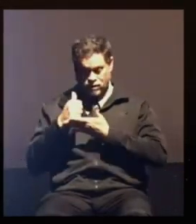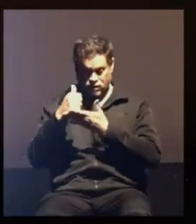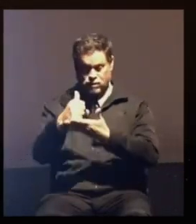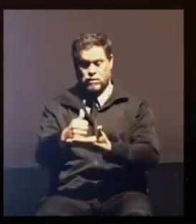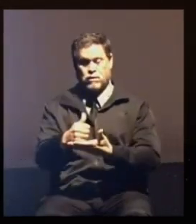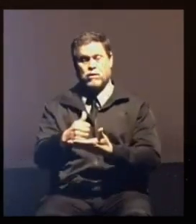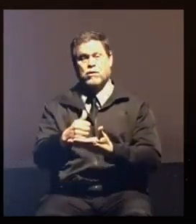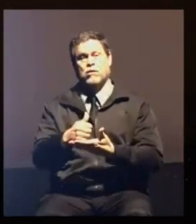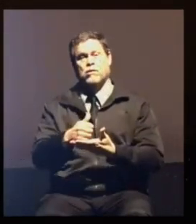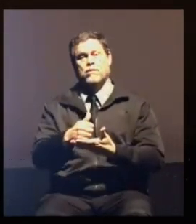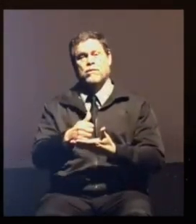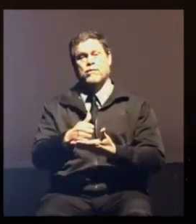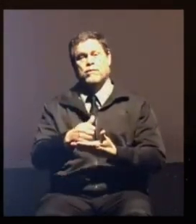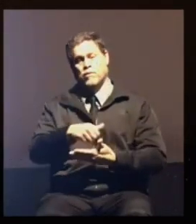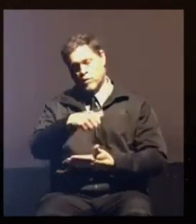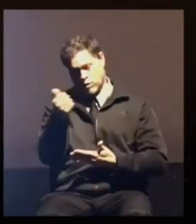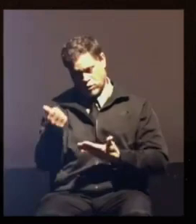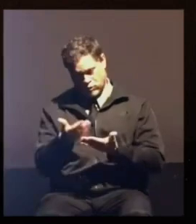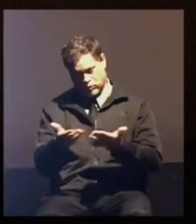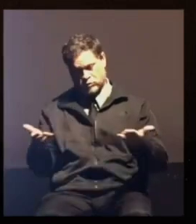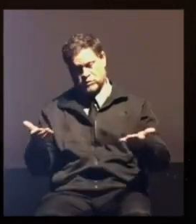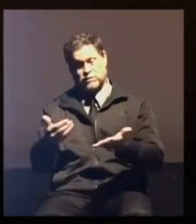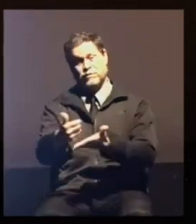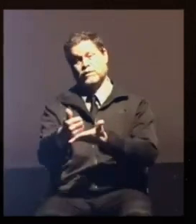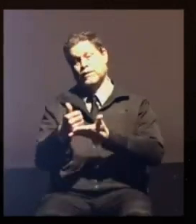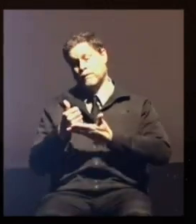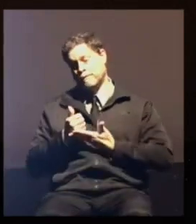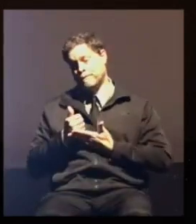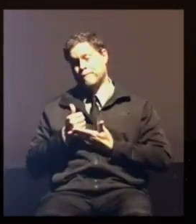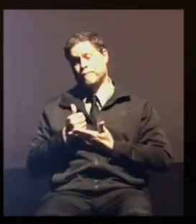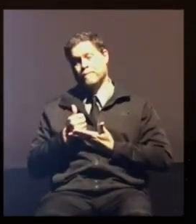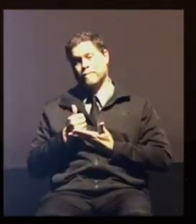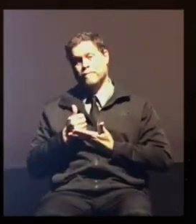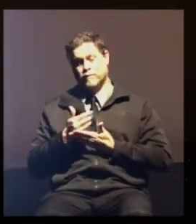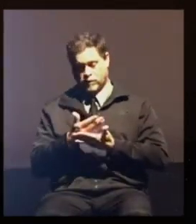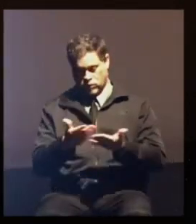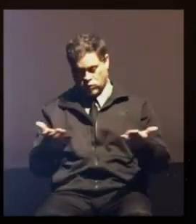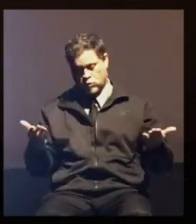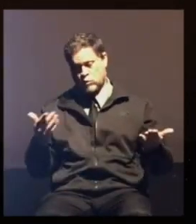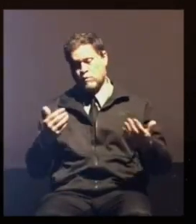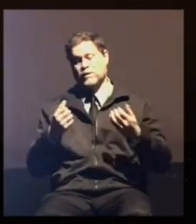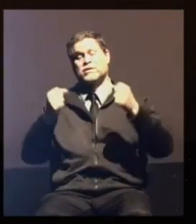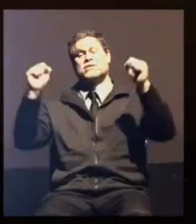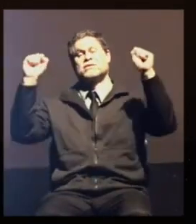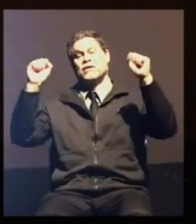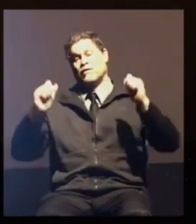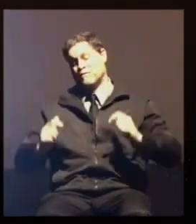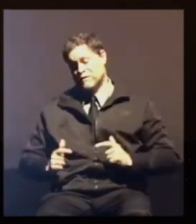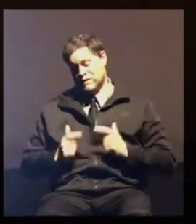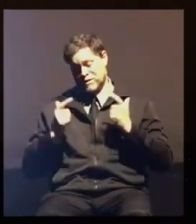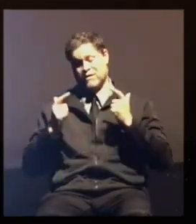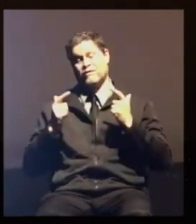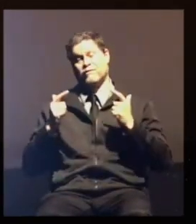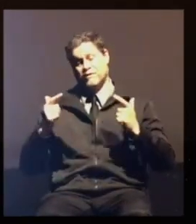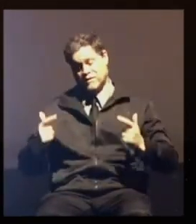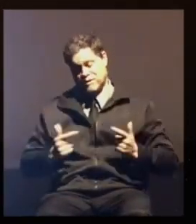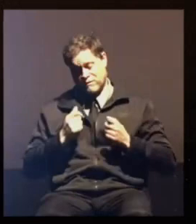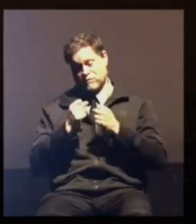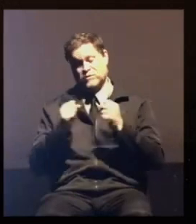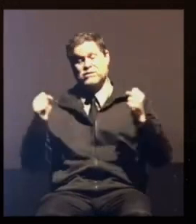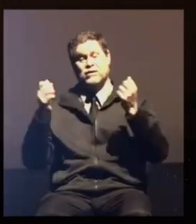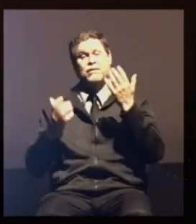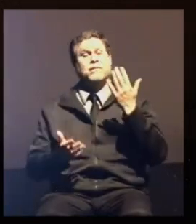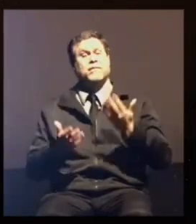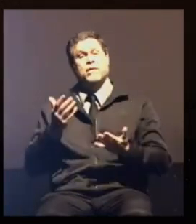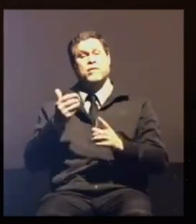others and be helped. You may save a life, and the life you save may